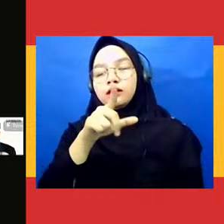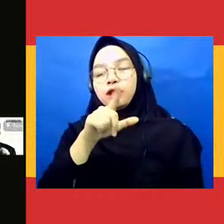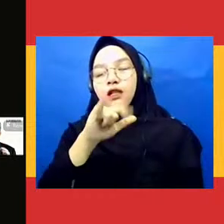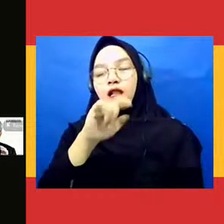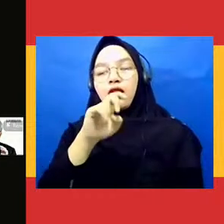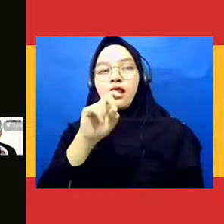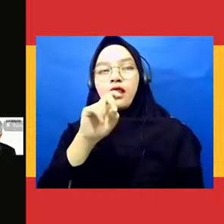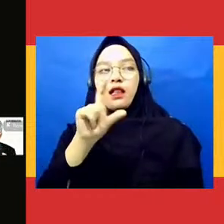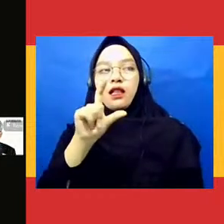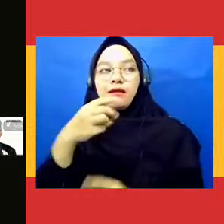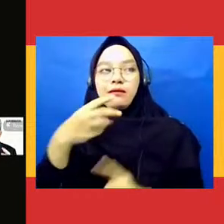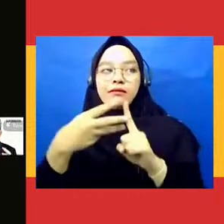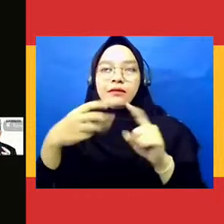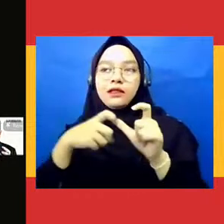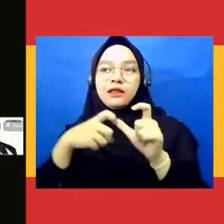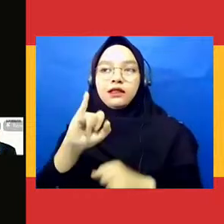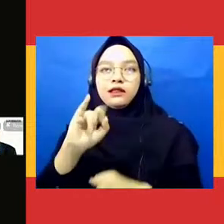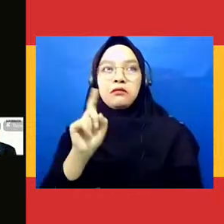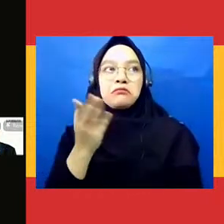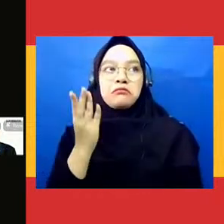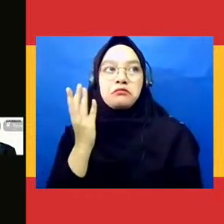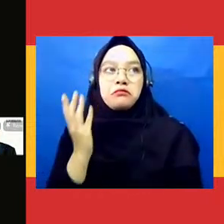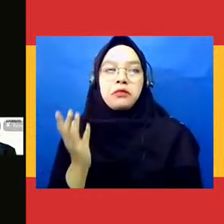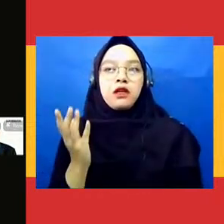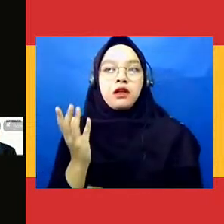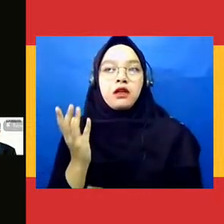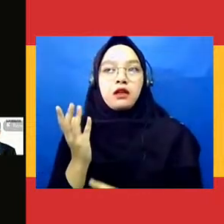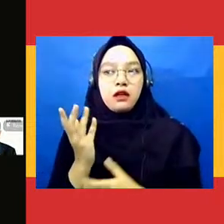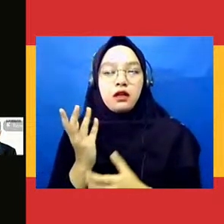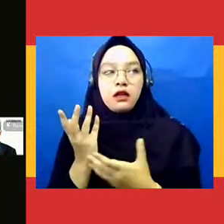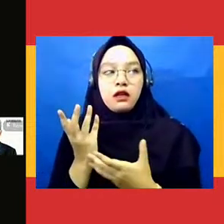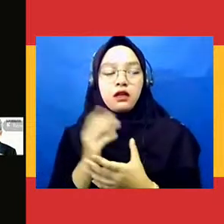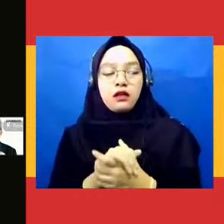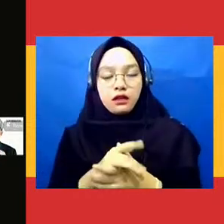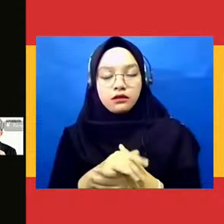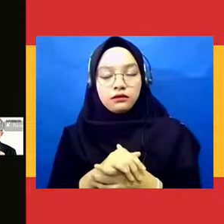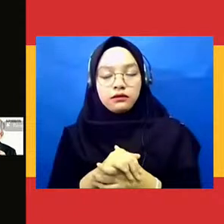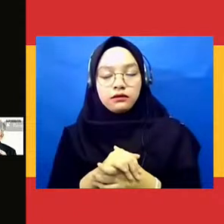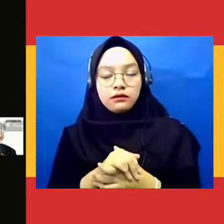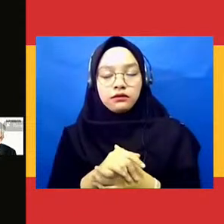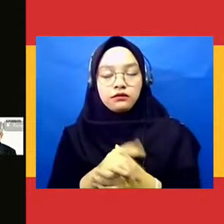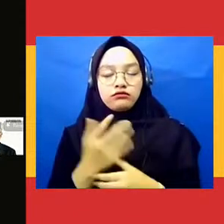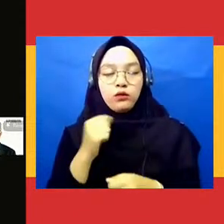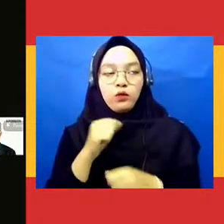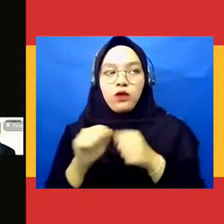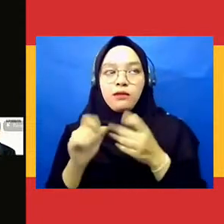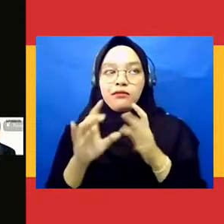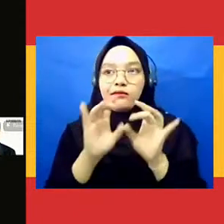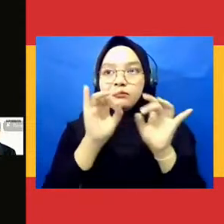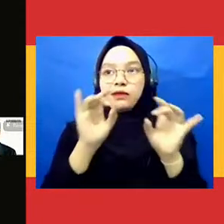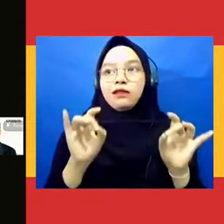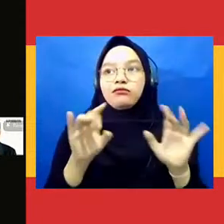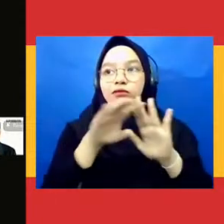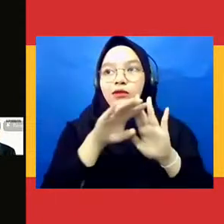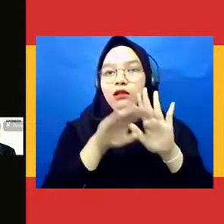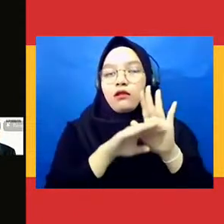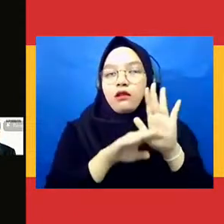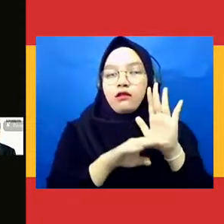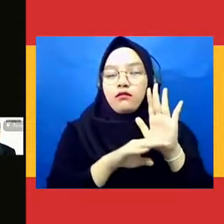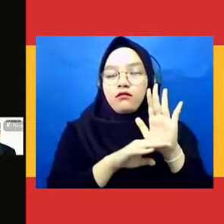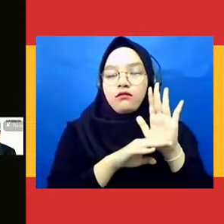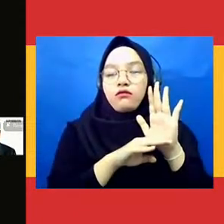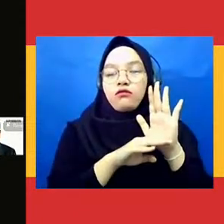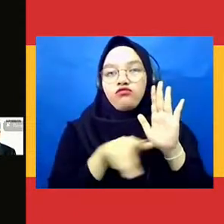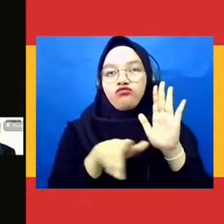enacted many different regulations which can be considered quite liberal, even in our